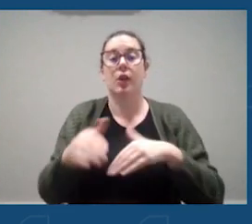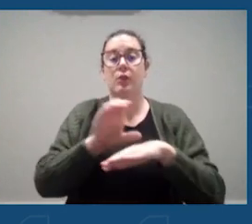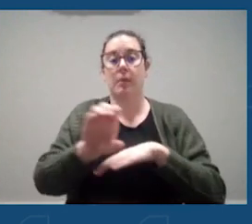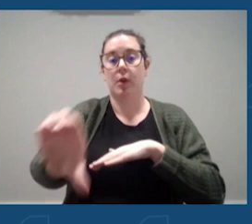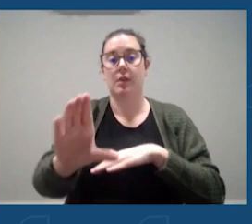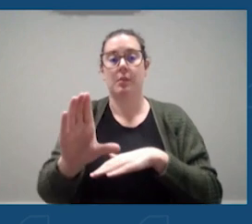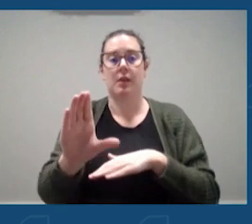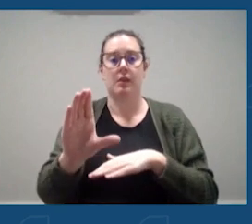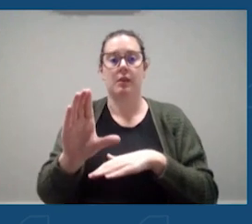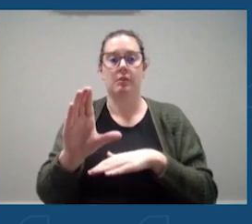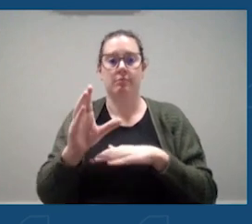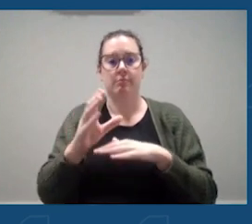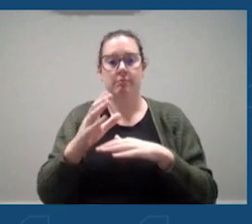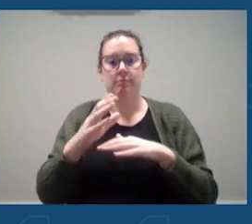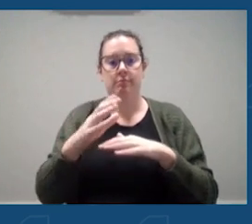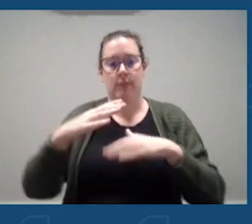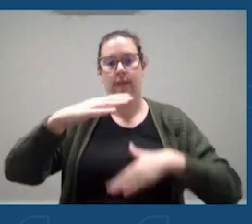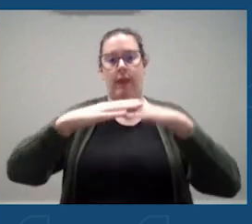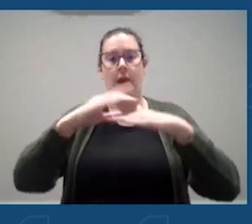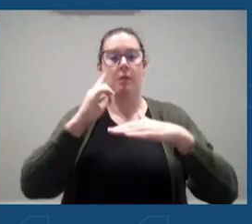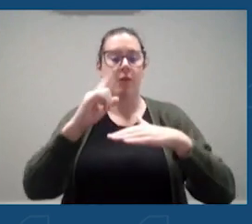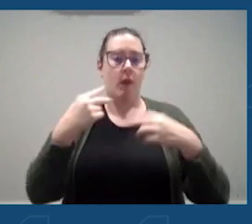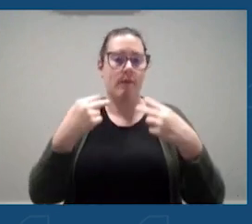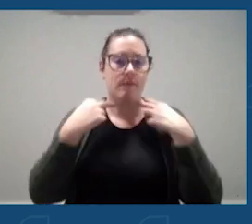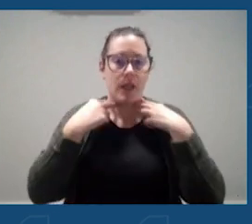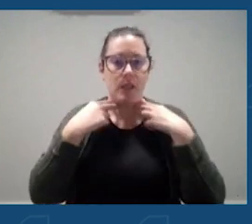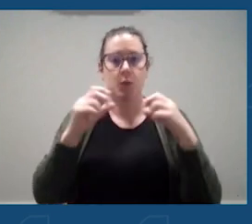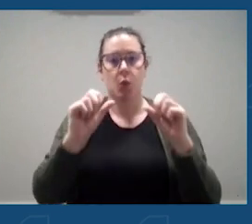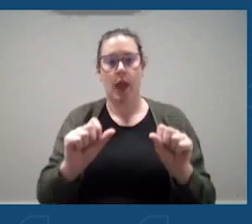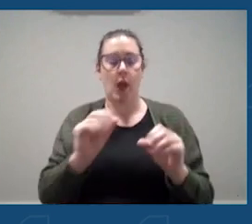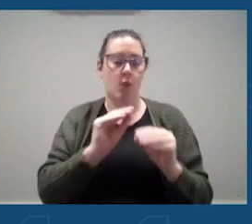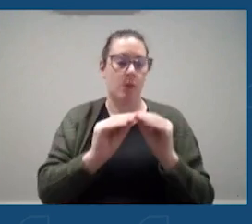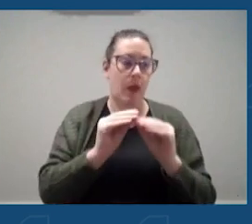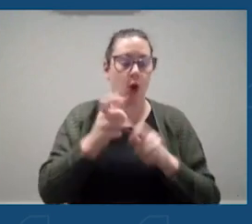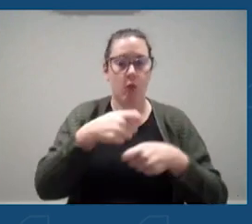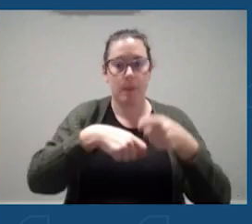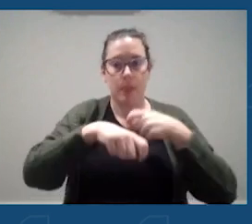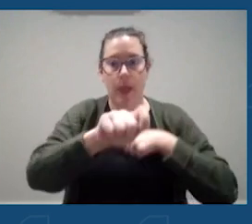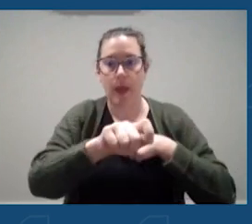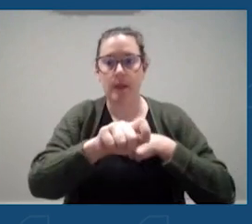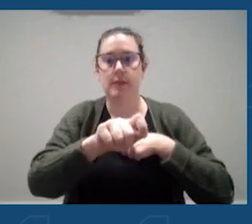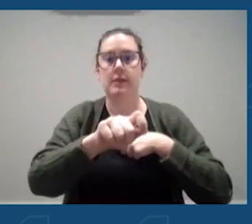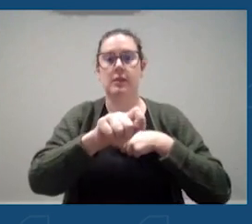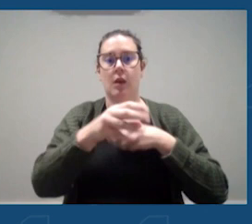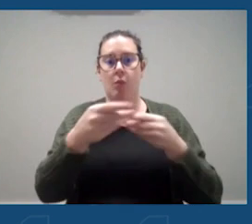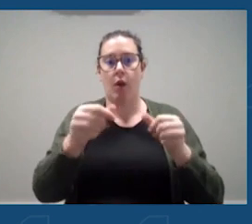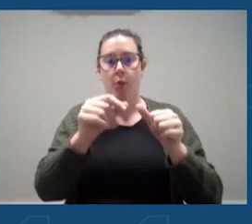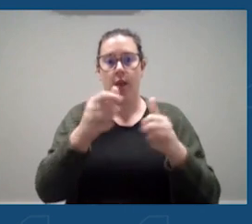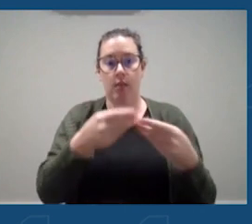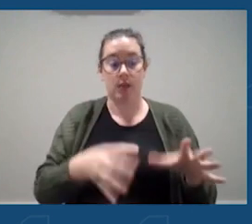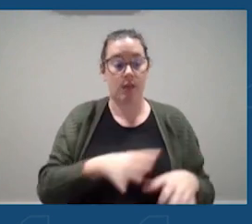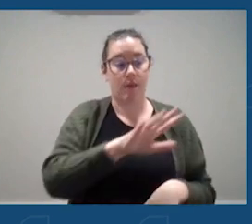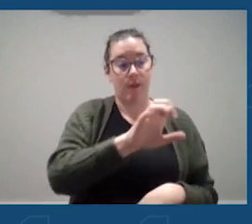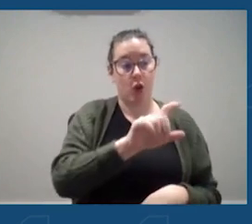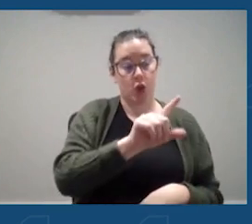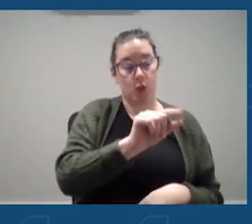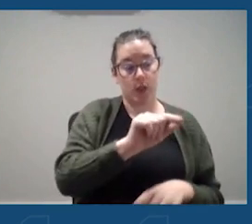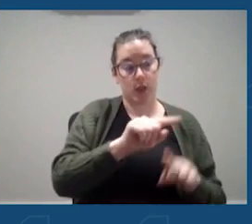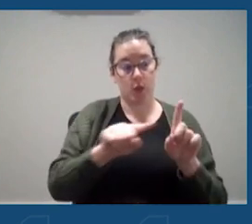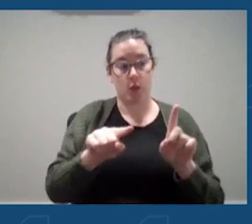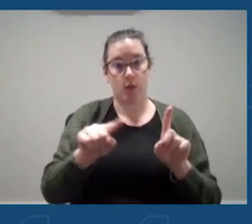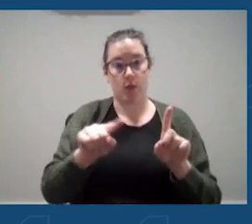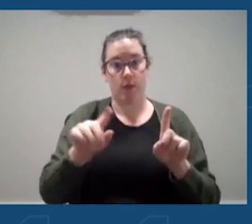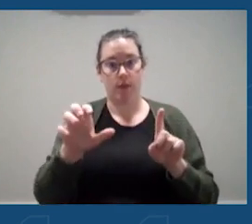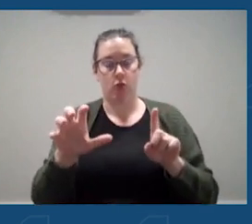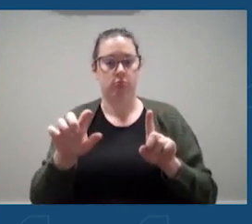victims to repair or replace essential property lost as a result of a crime from $500 to $2,500. And as I